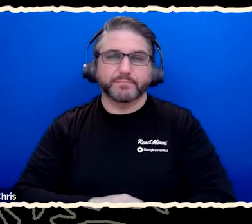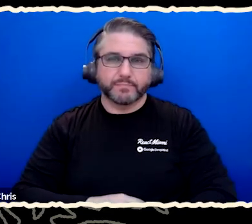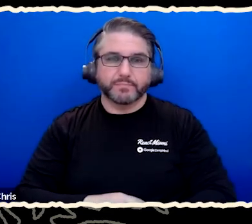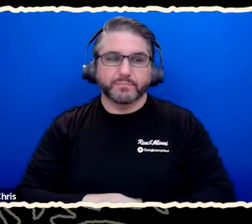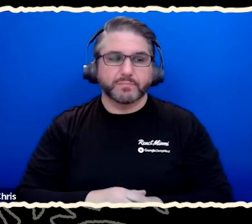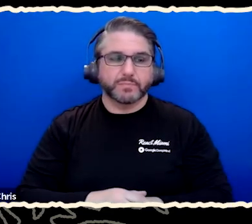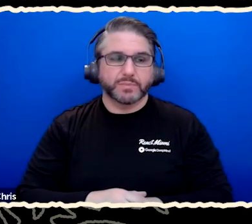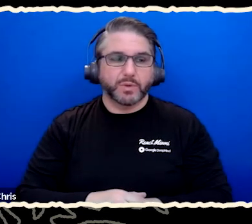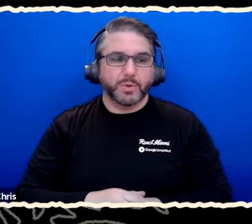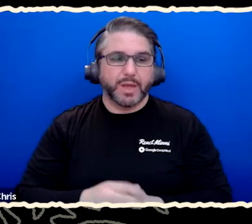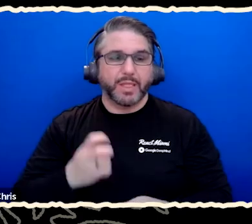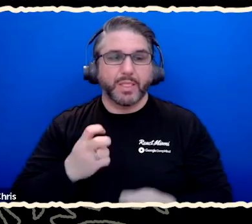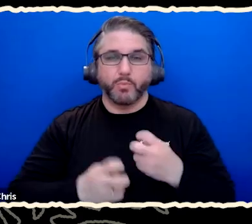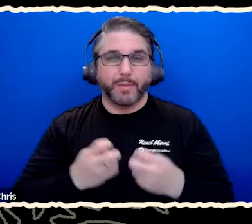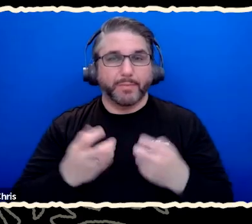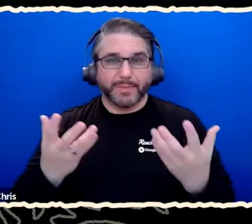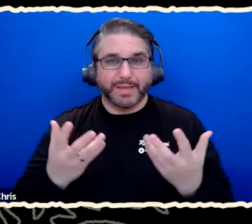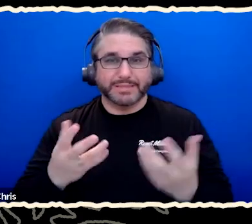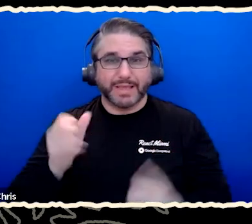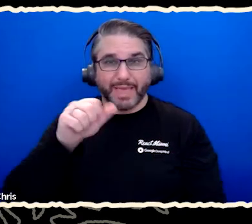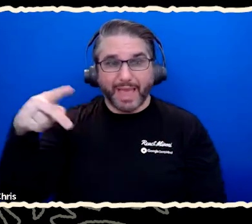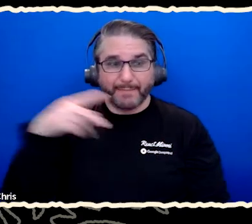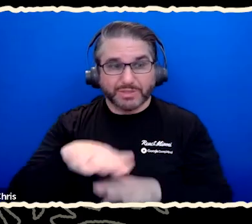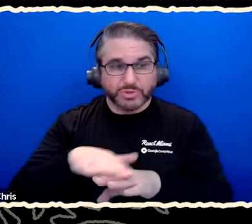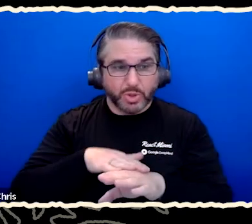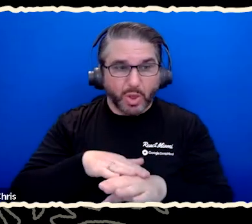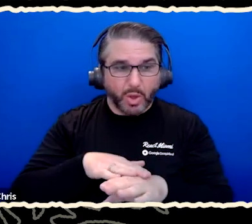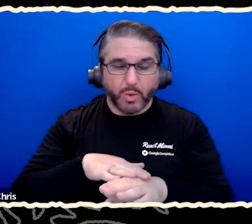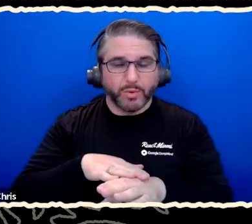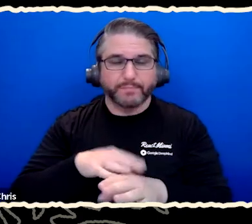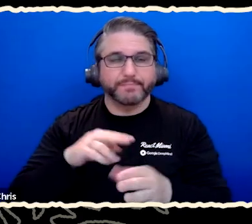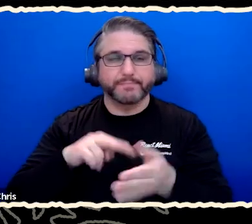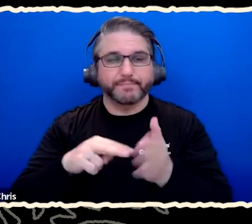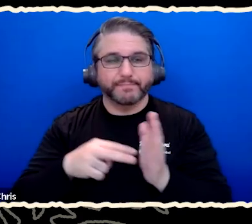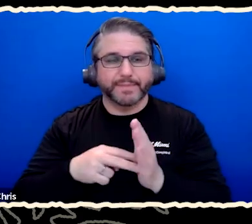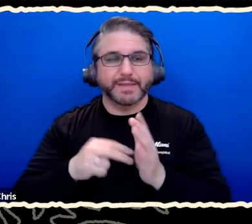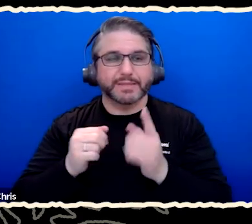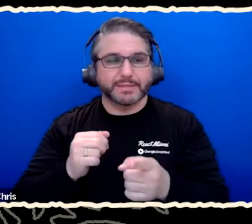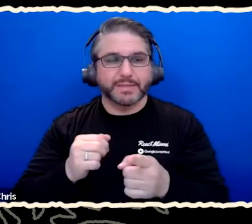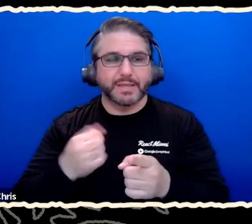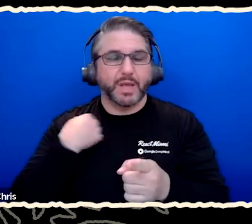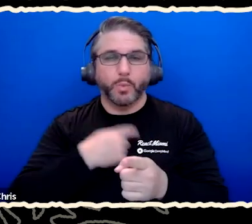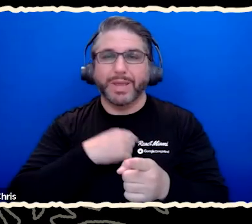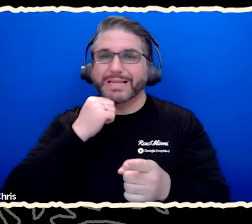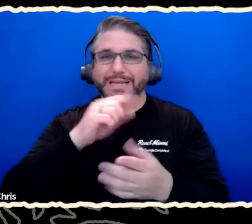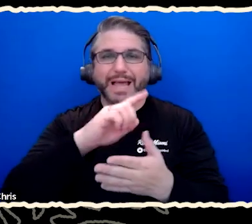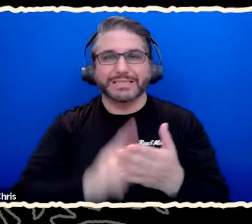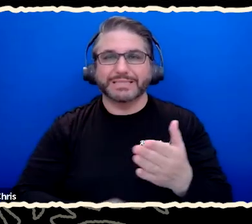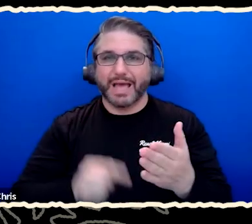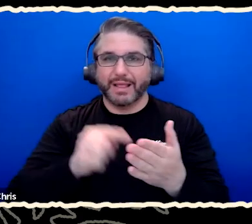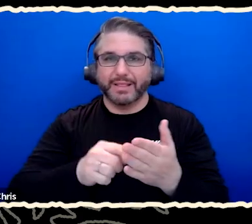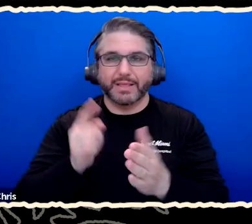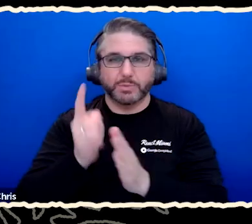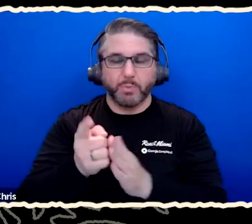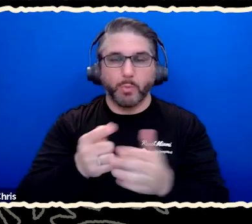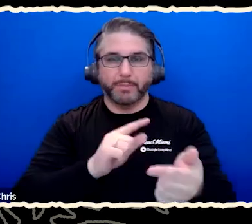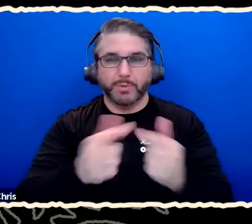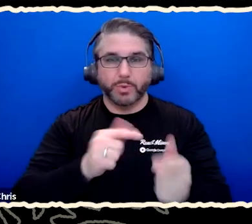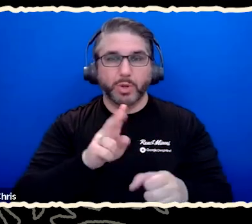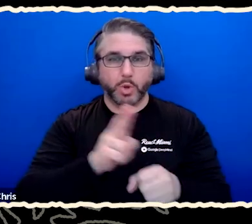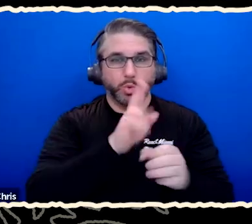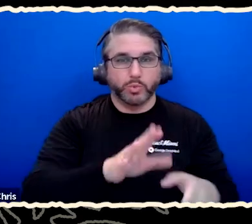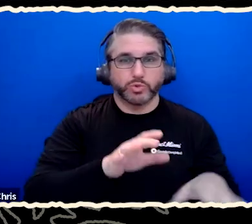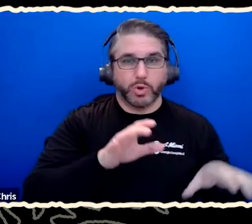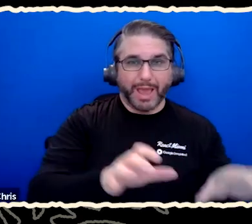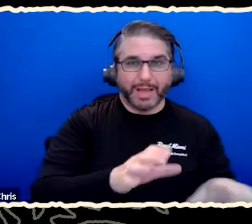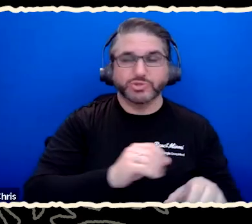problem is not really that the app is that slow. It's more that we didn't design the moment between the user action and the